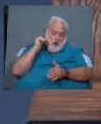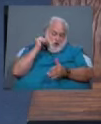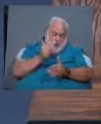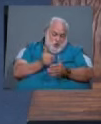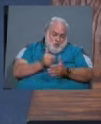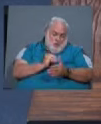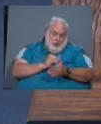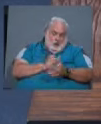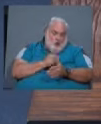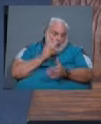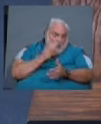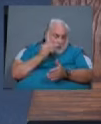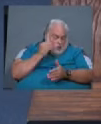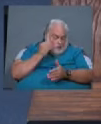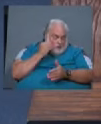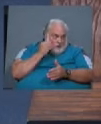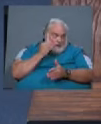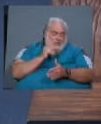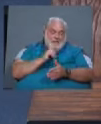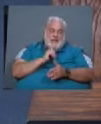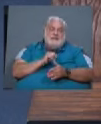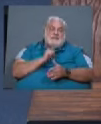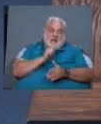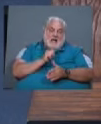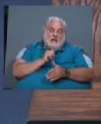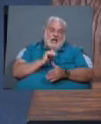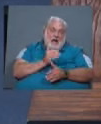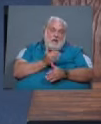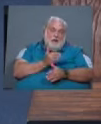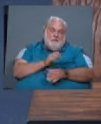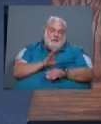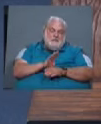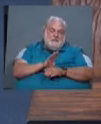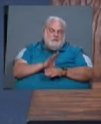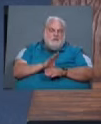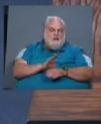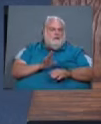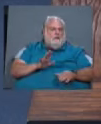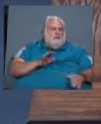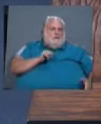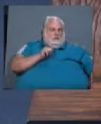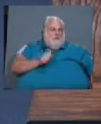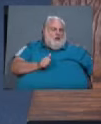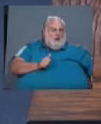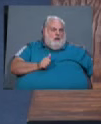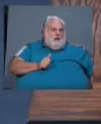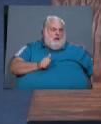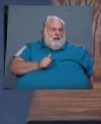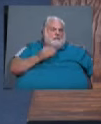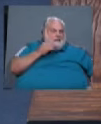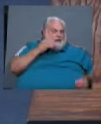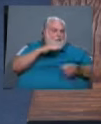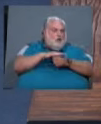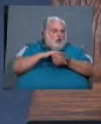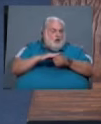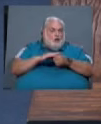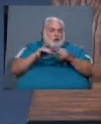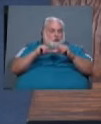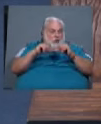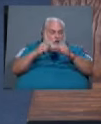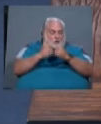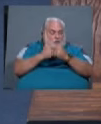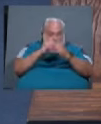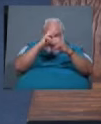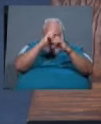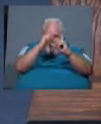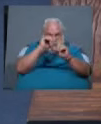homes wasn't our business. Why our neighborhood association president